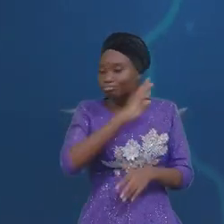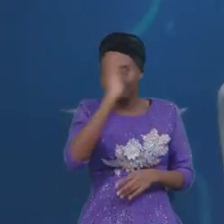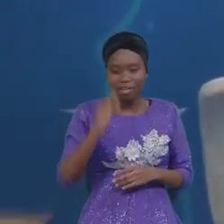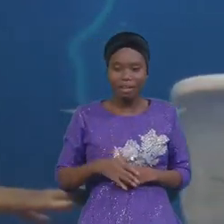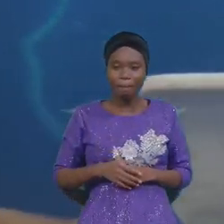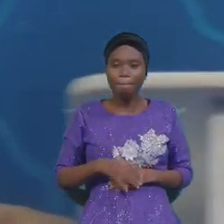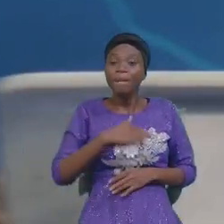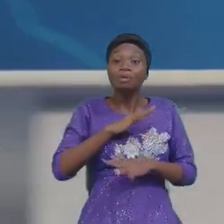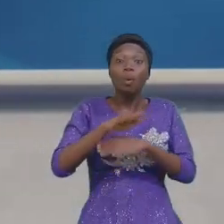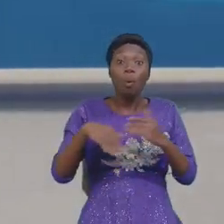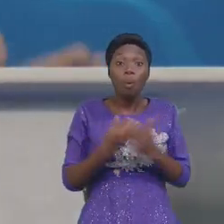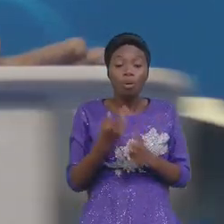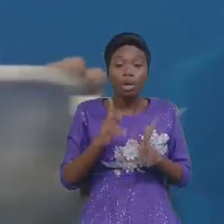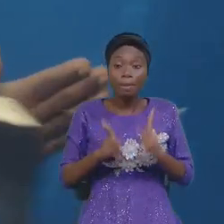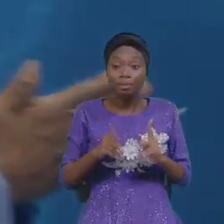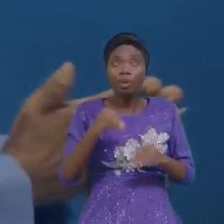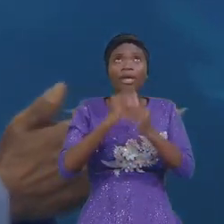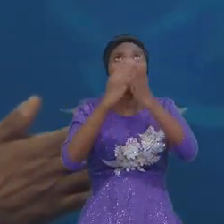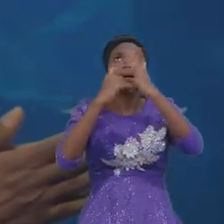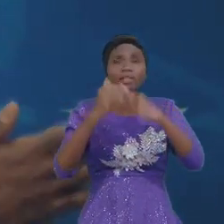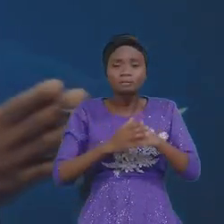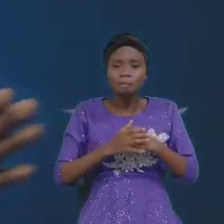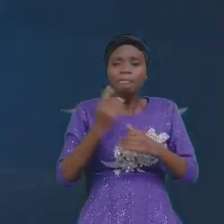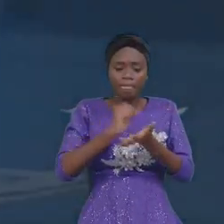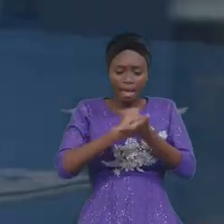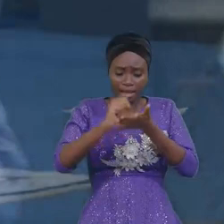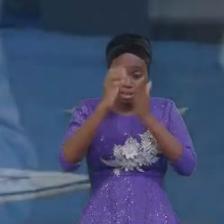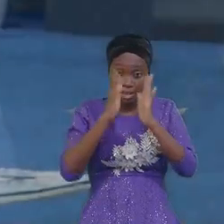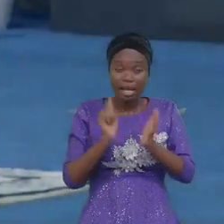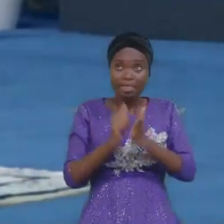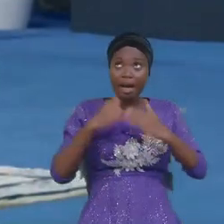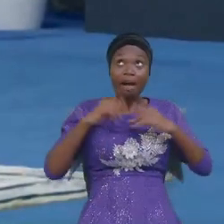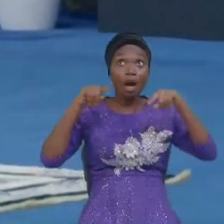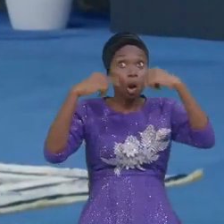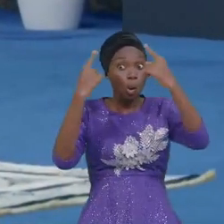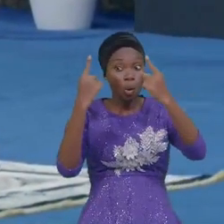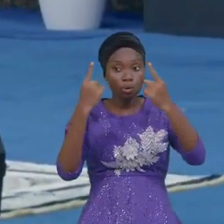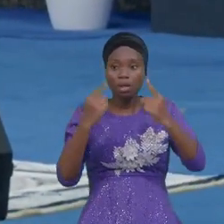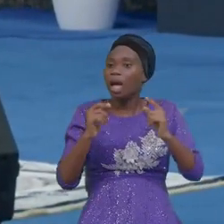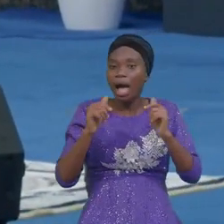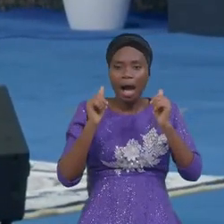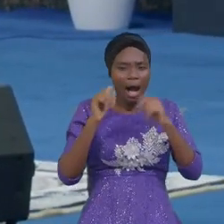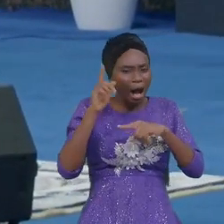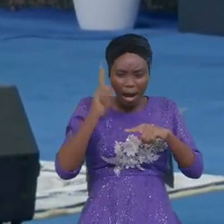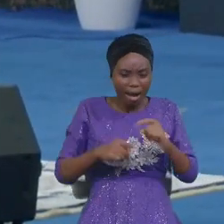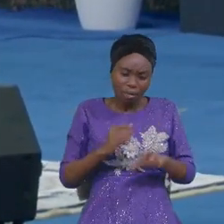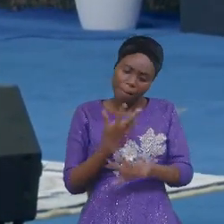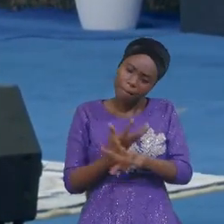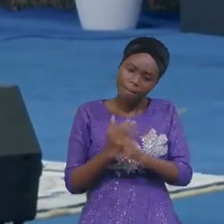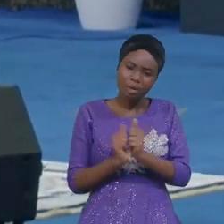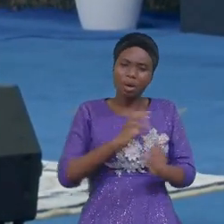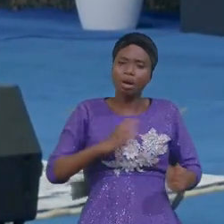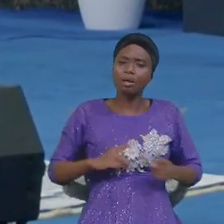all the people in heaven, the saints who have gone, they couldn't have pleaded with Christ to